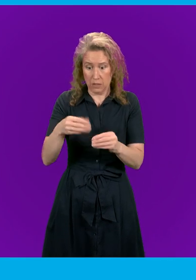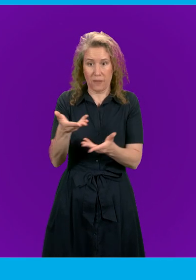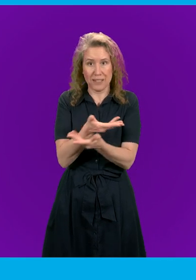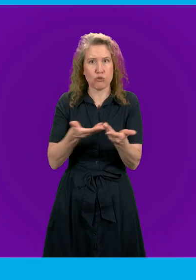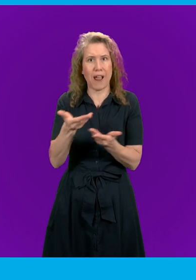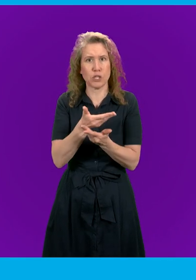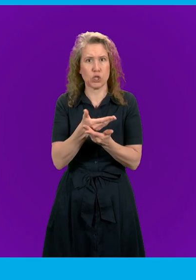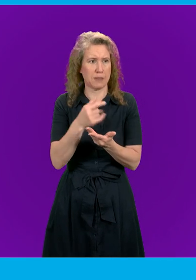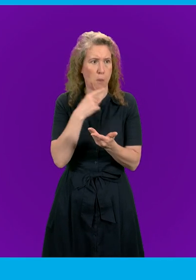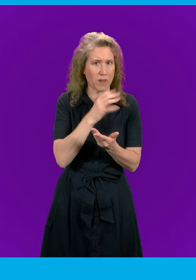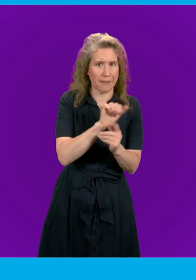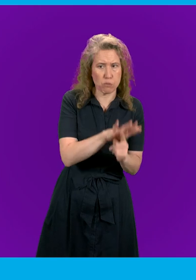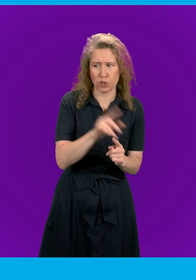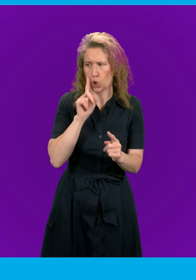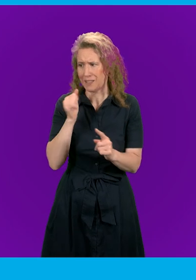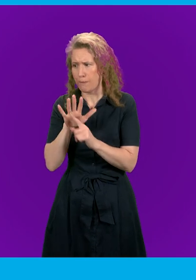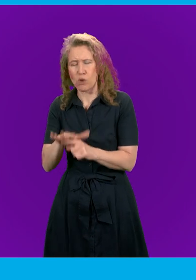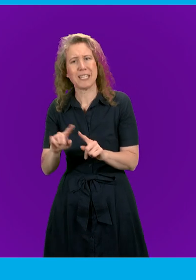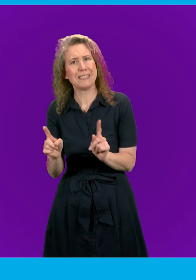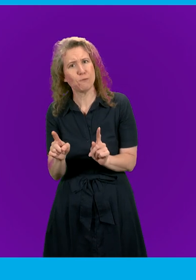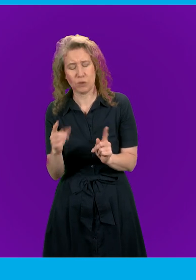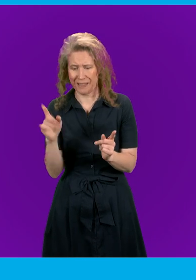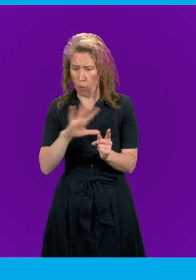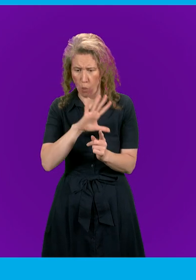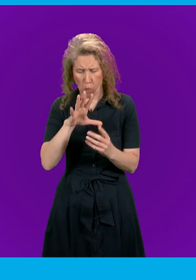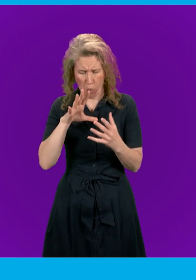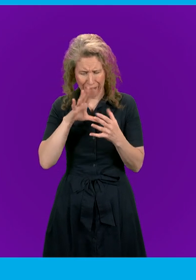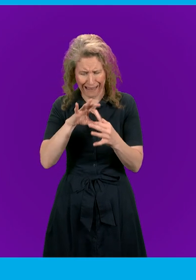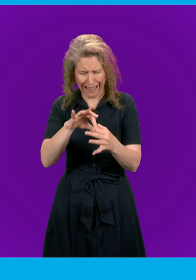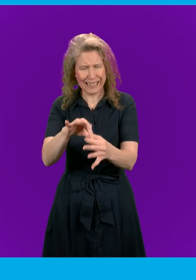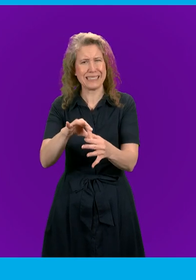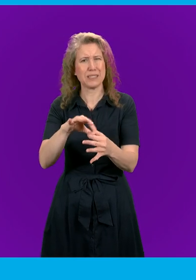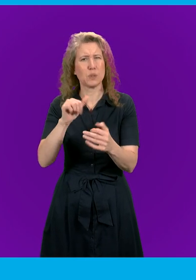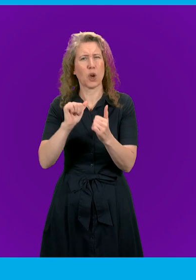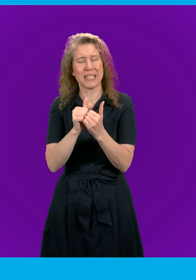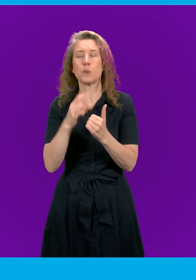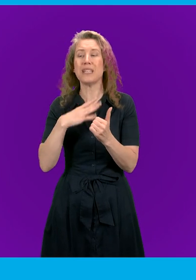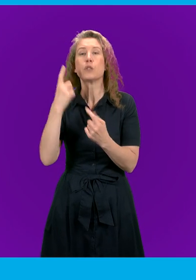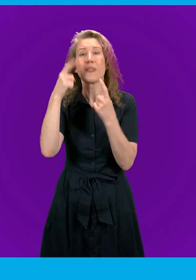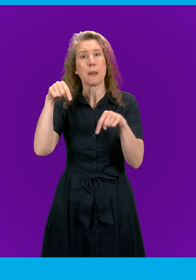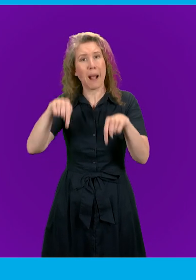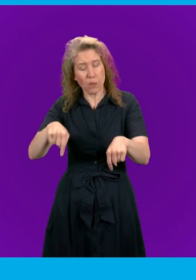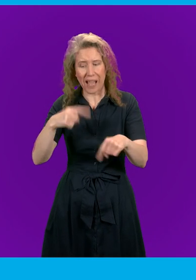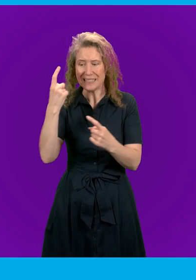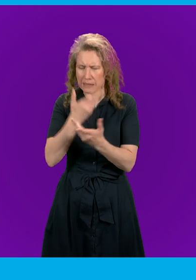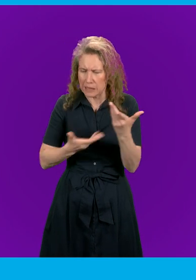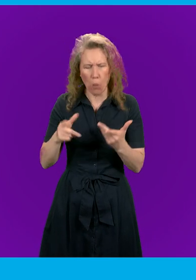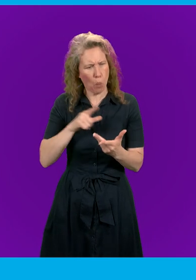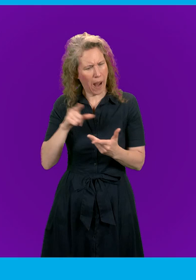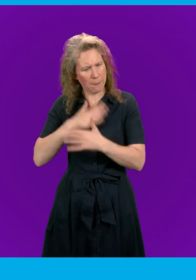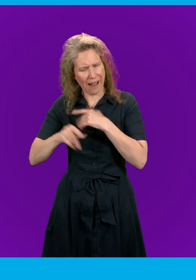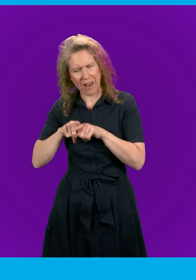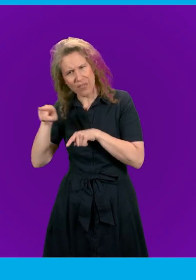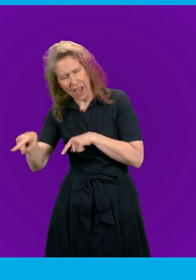interactions around consent. And so it, you know, we do need to think about them and talk about them, and why do people act in certain